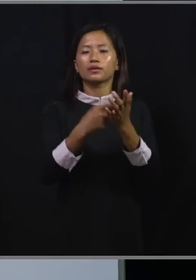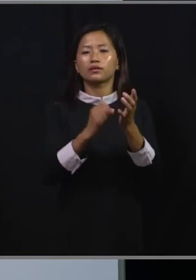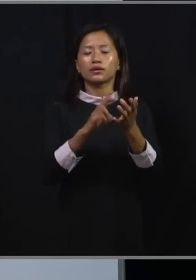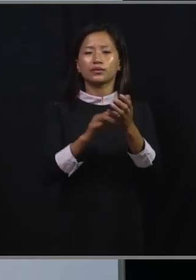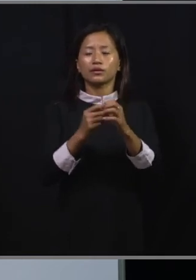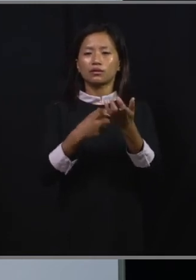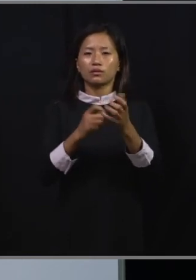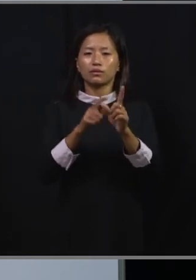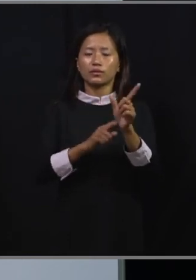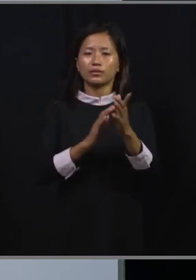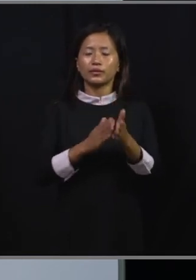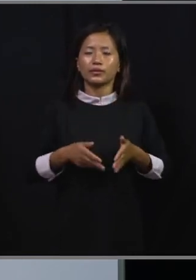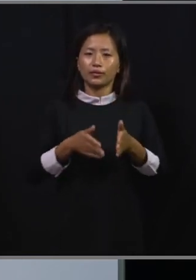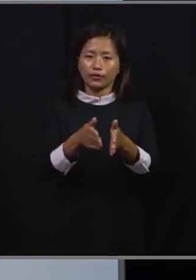Okay.